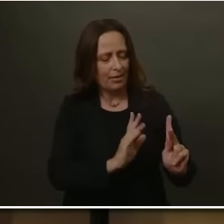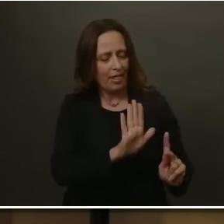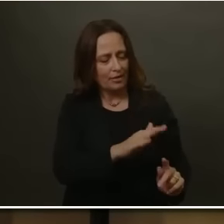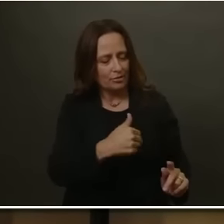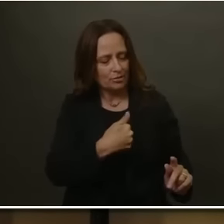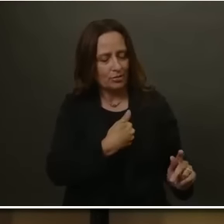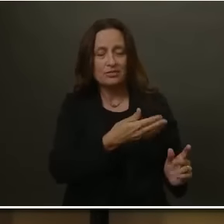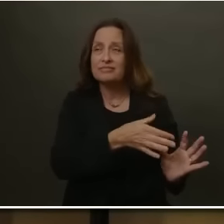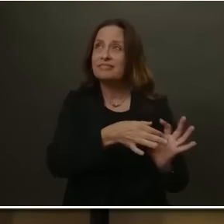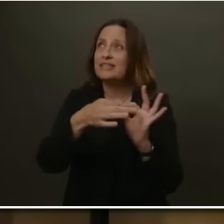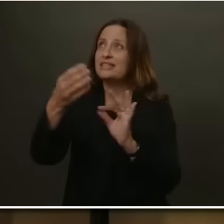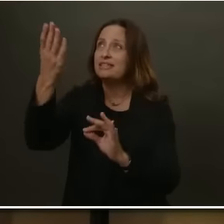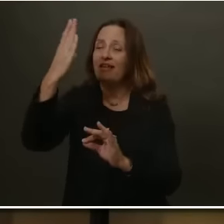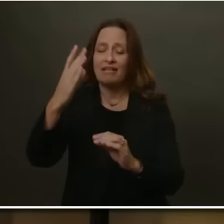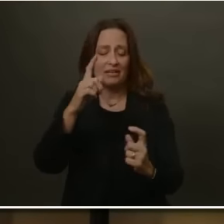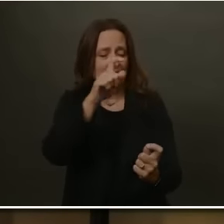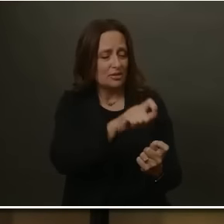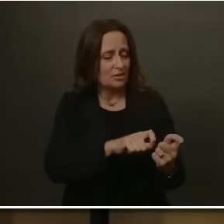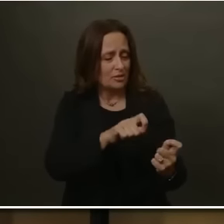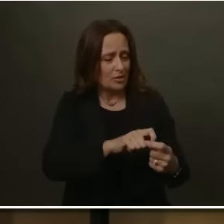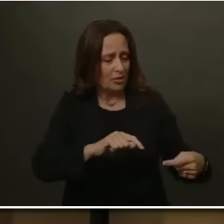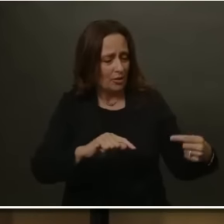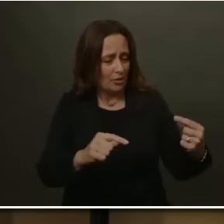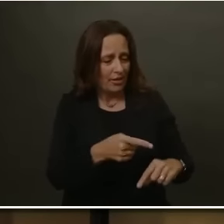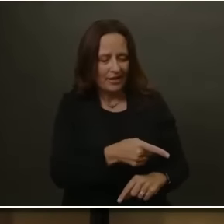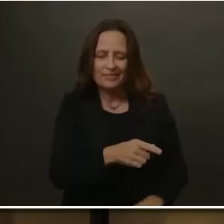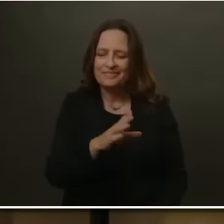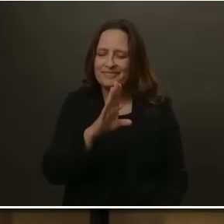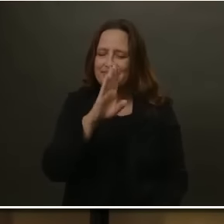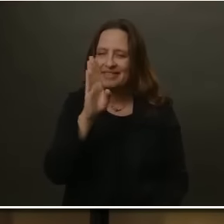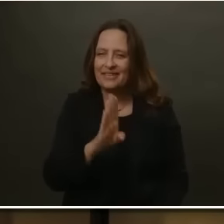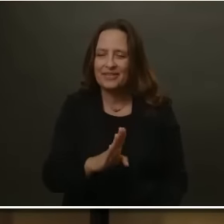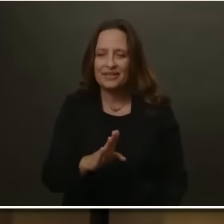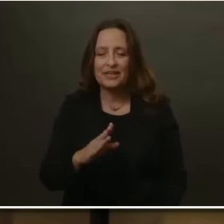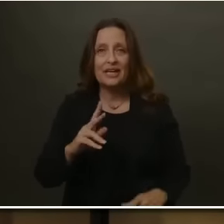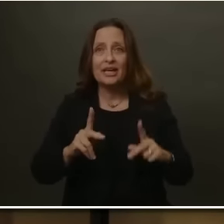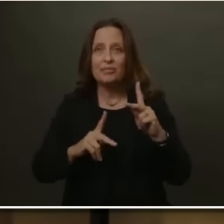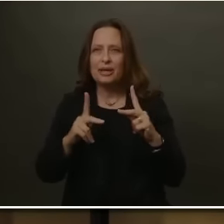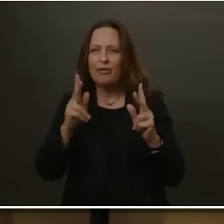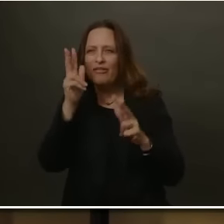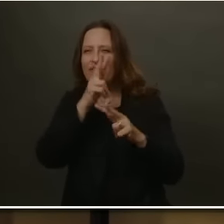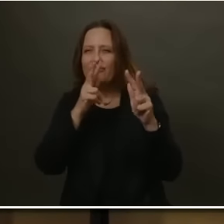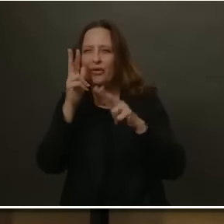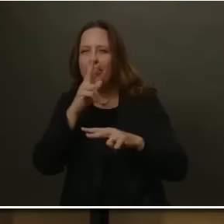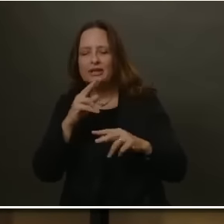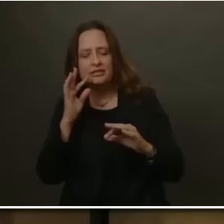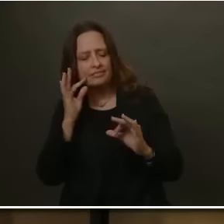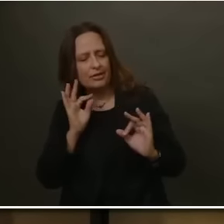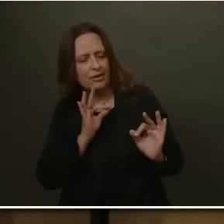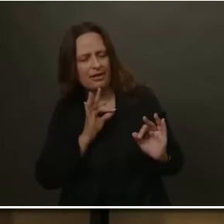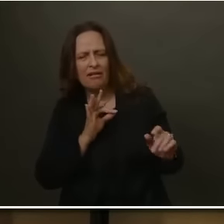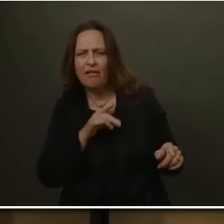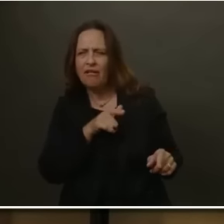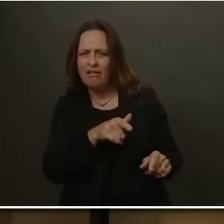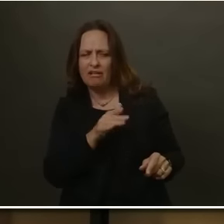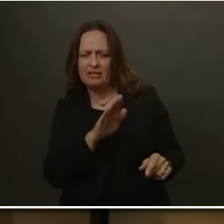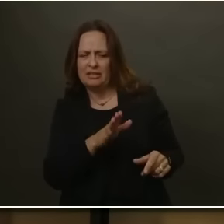naipaha, dibishi nanga suram buitu. Damen muiaguapuna koip. Kishango